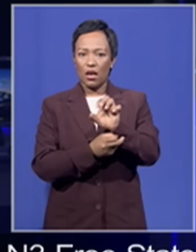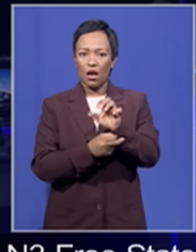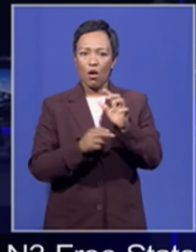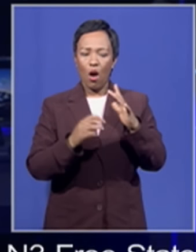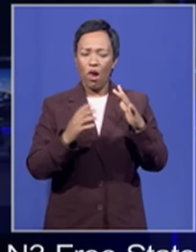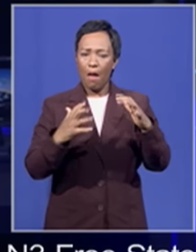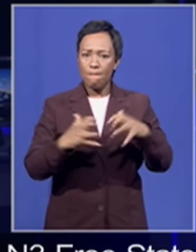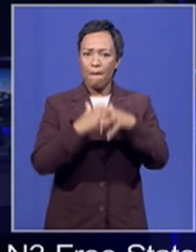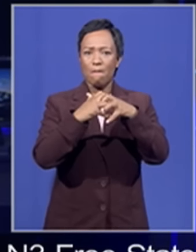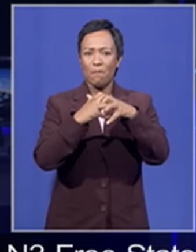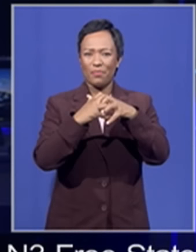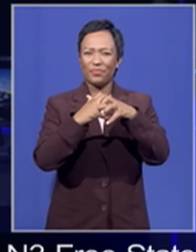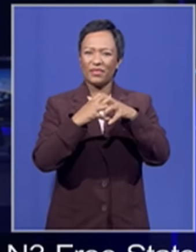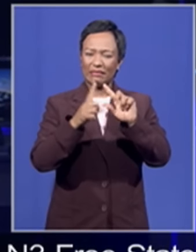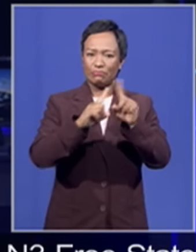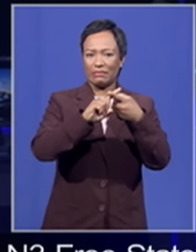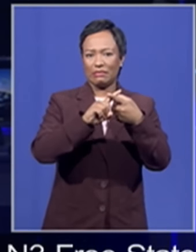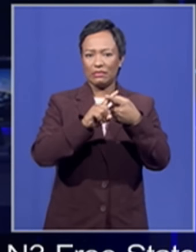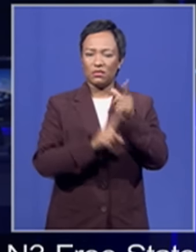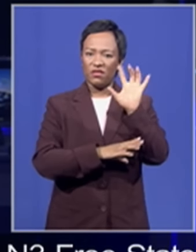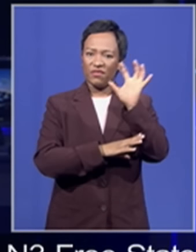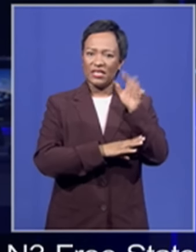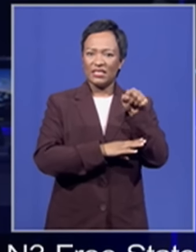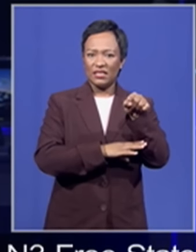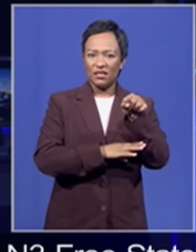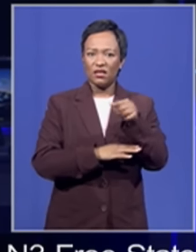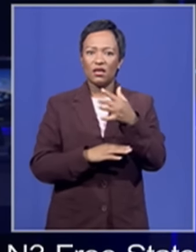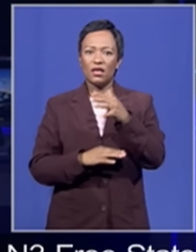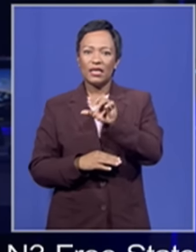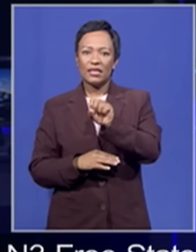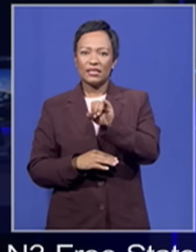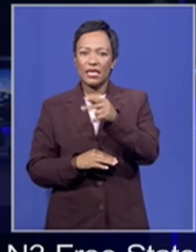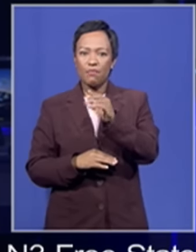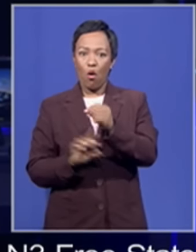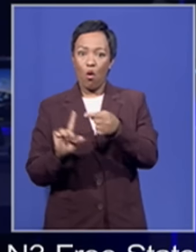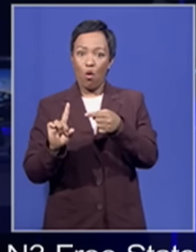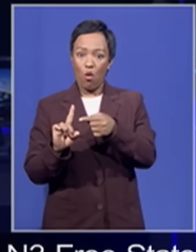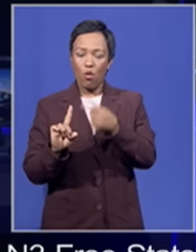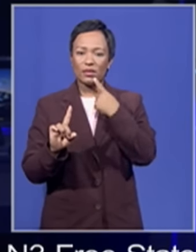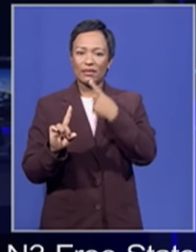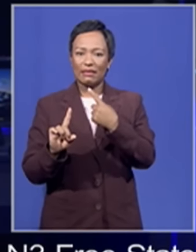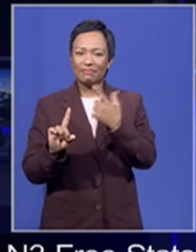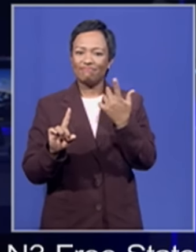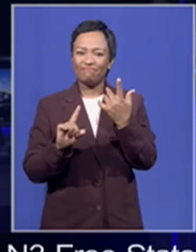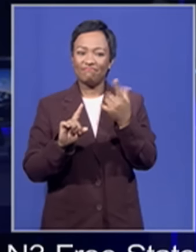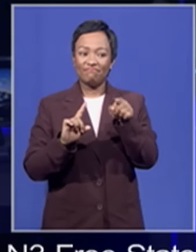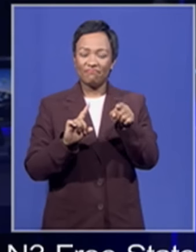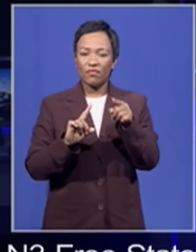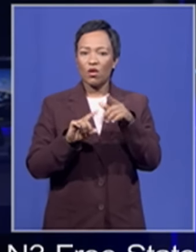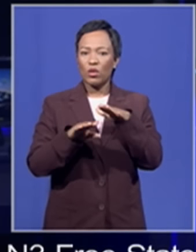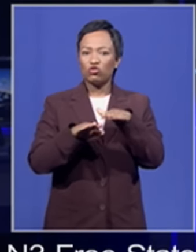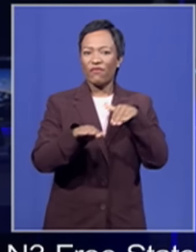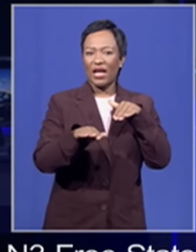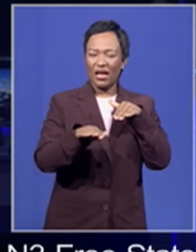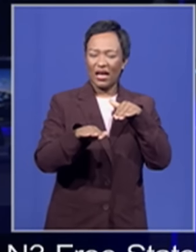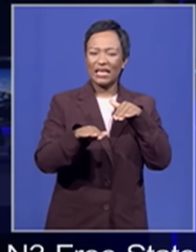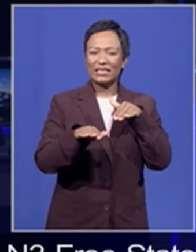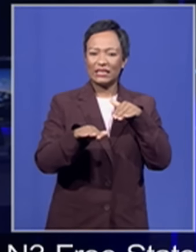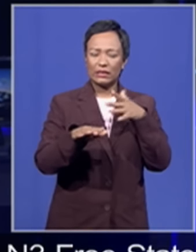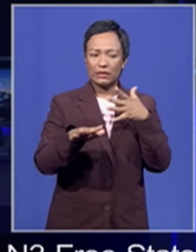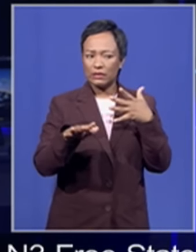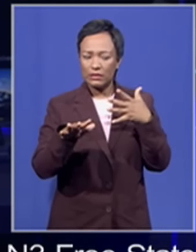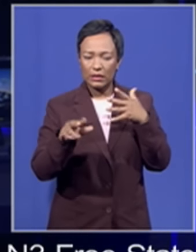Freistata. Moedi wa ditshebeletso tsa tshwanyetso Freistata le Sipho Towa o boletse hore phallo ya sephethephethe ile ya sitiseha fela ho